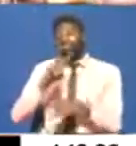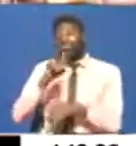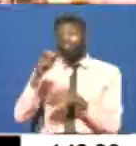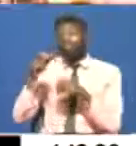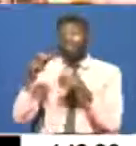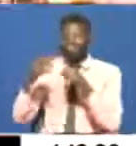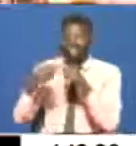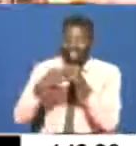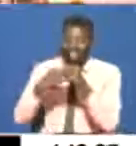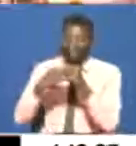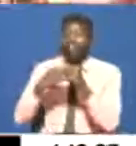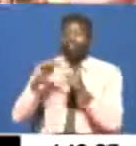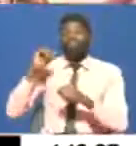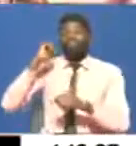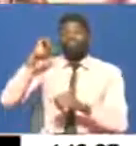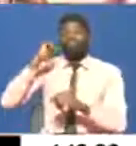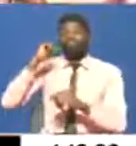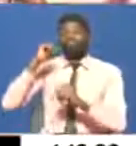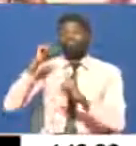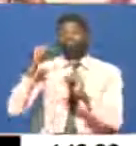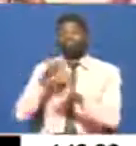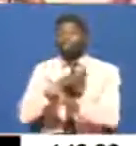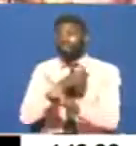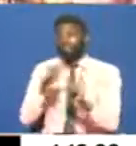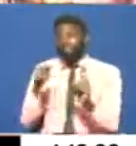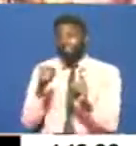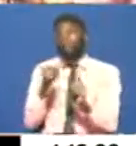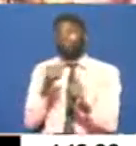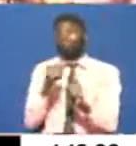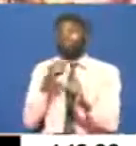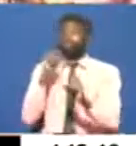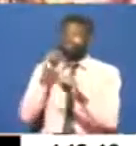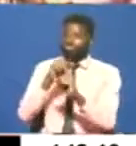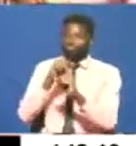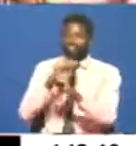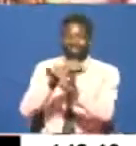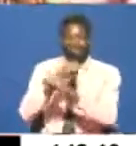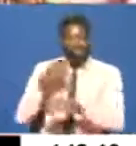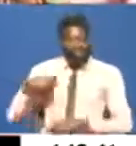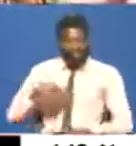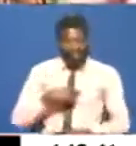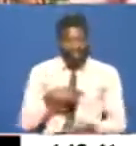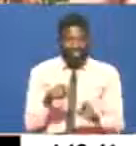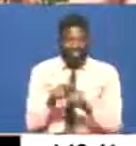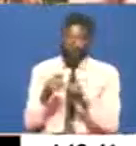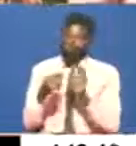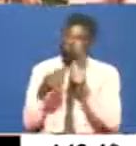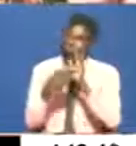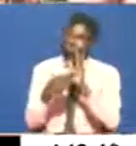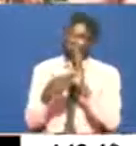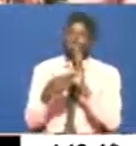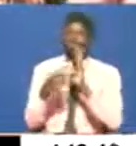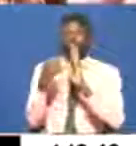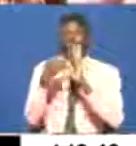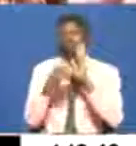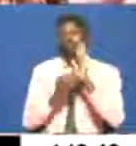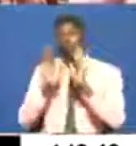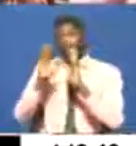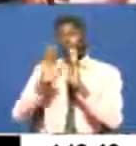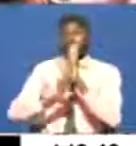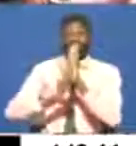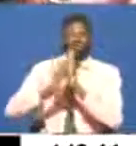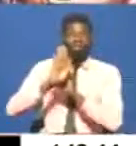Waweze kututetea na waweze kuonyeshana katika manifestos zao, kwa sababu tumeona katika taifa